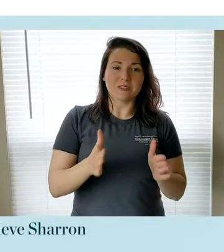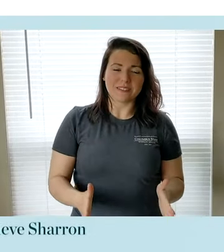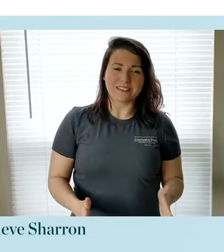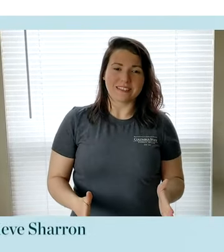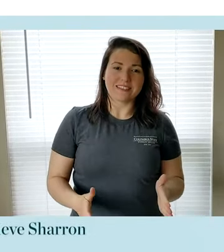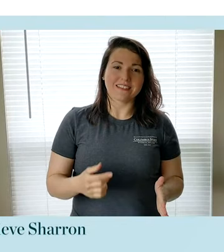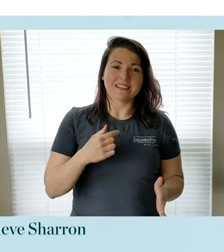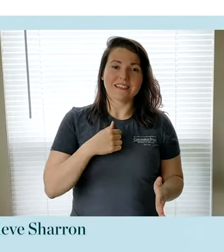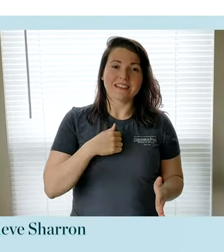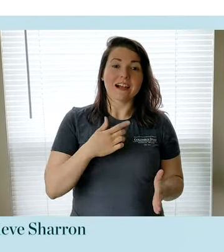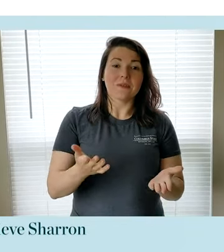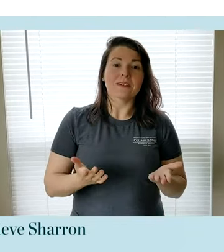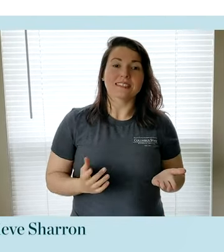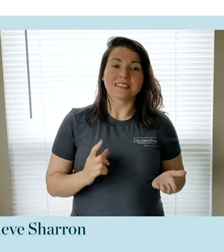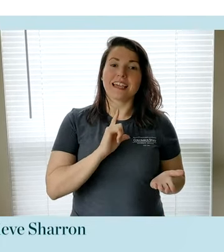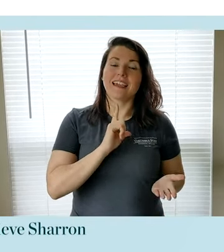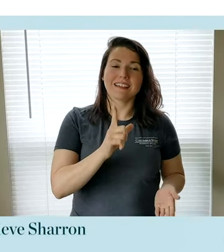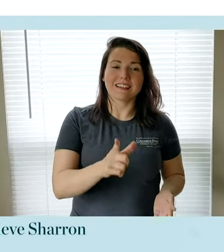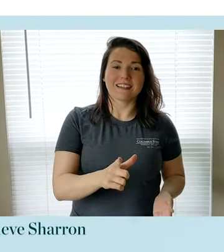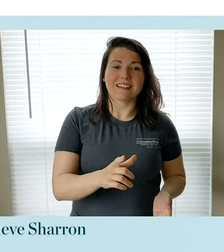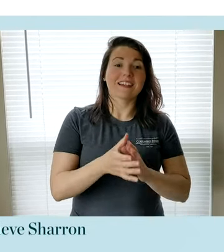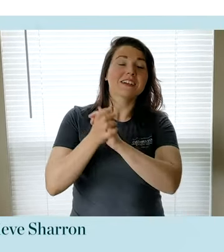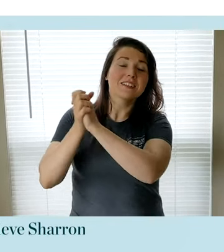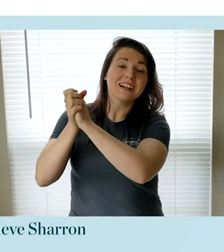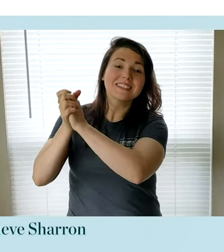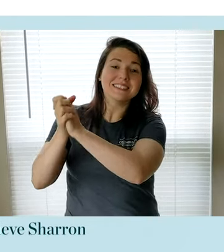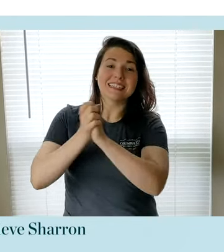2020 graduates, I want to say